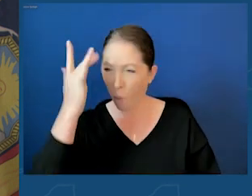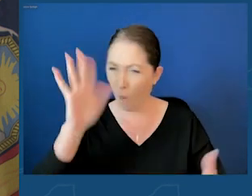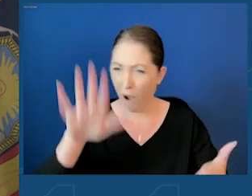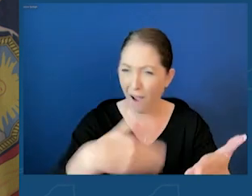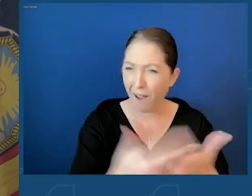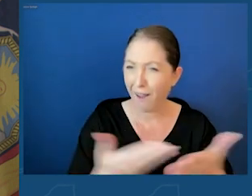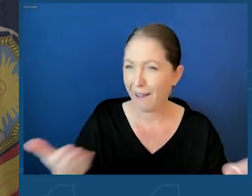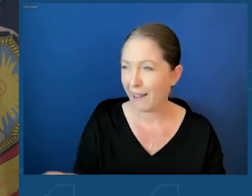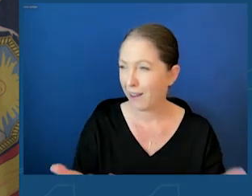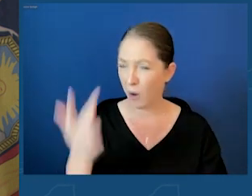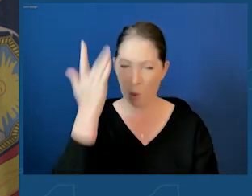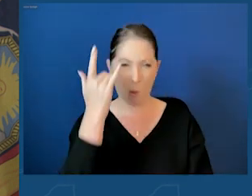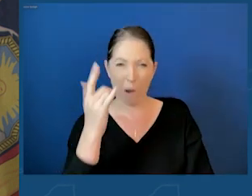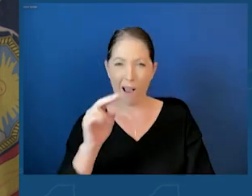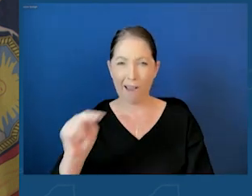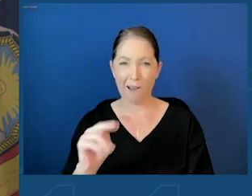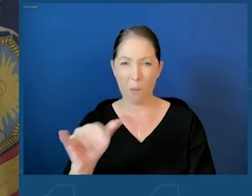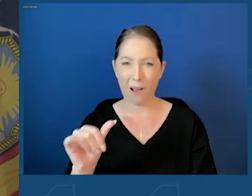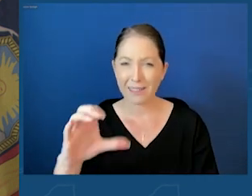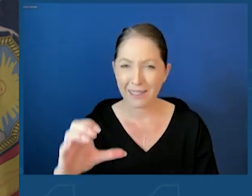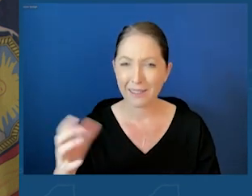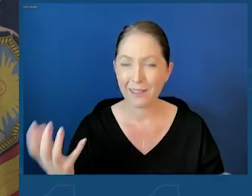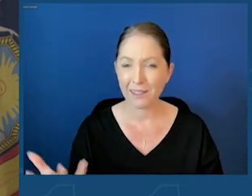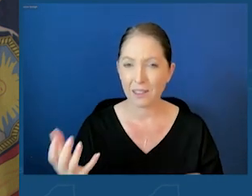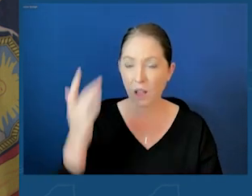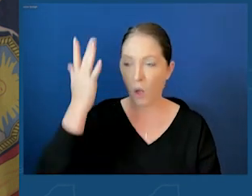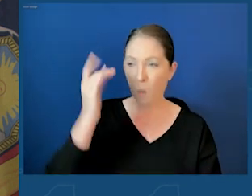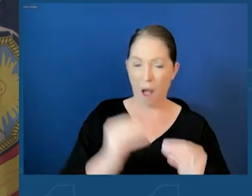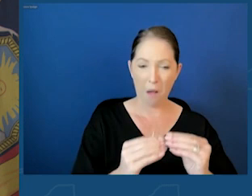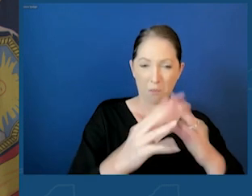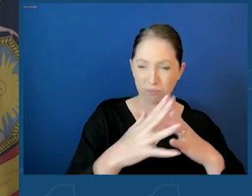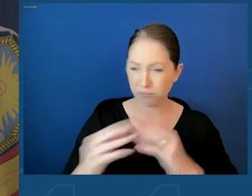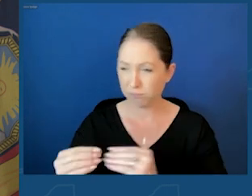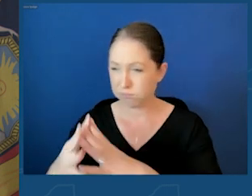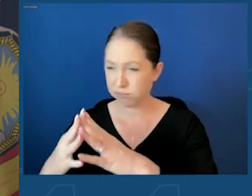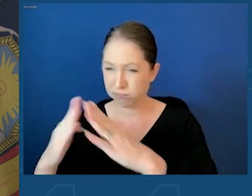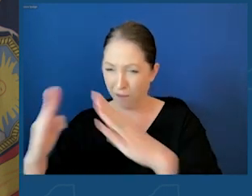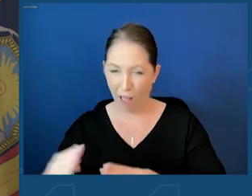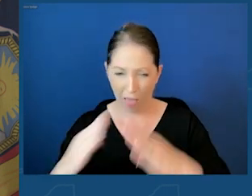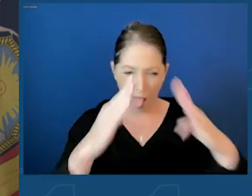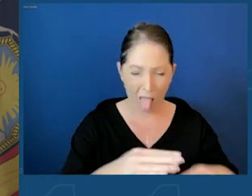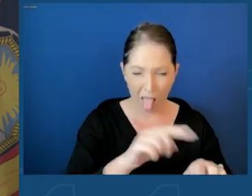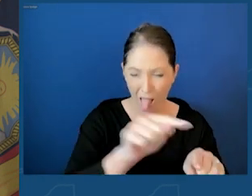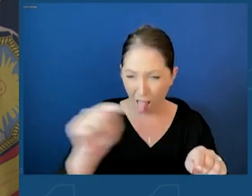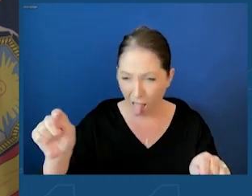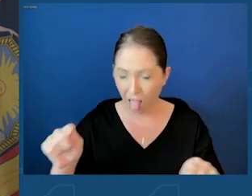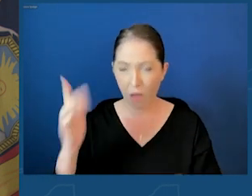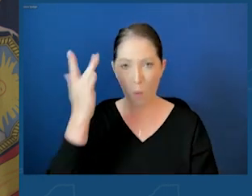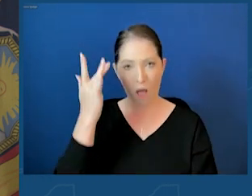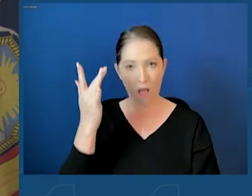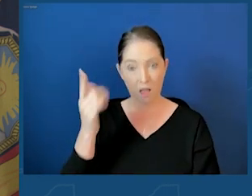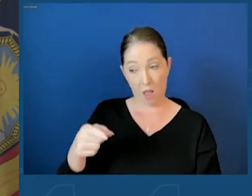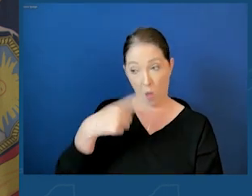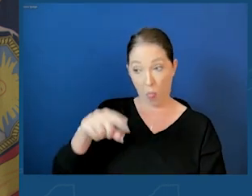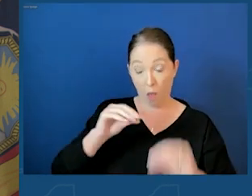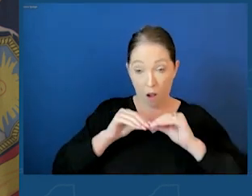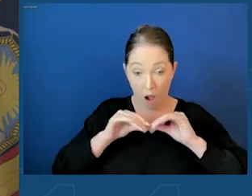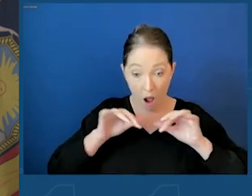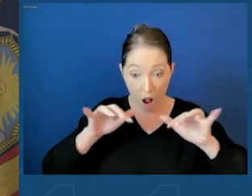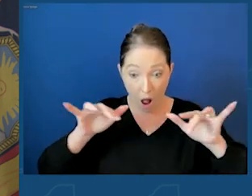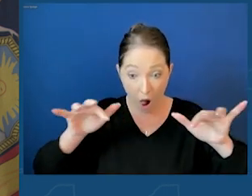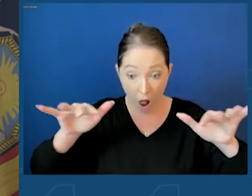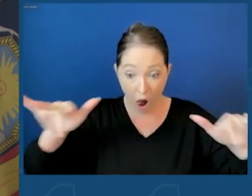York City? Why are these large shelters being built? And will they move to communities throughout the entire state of New